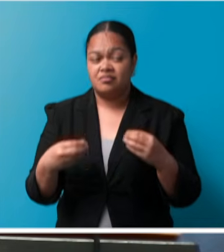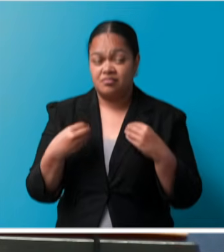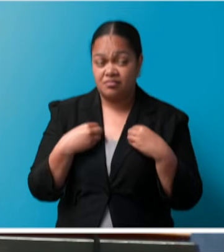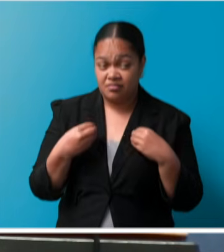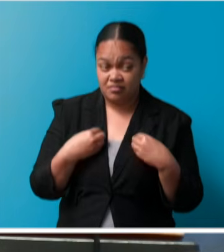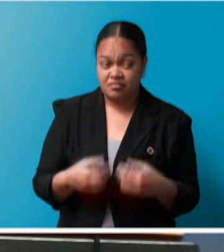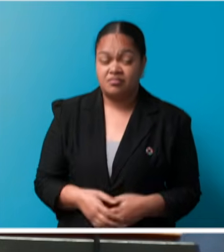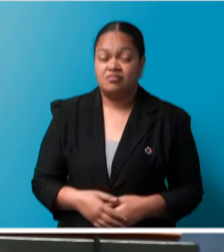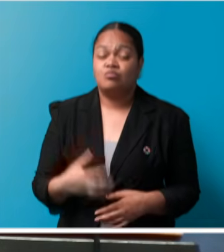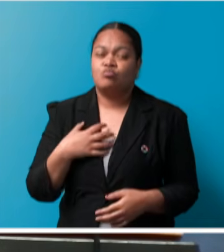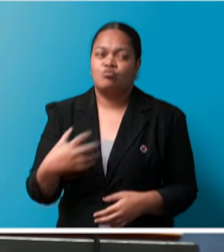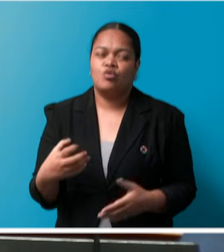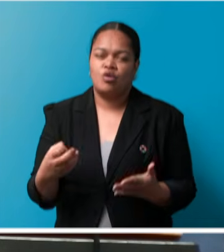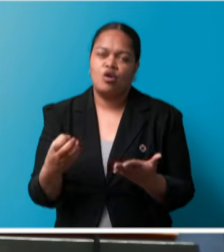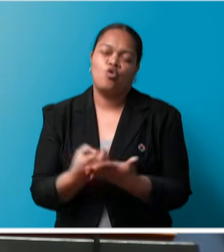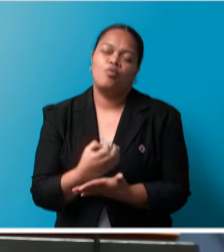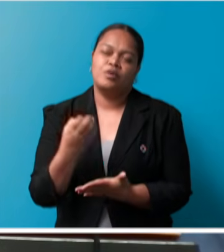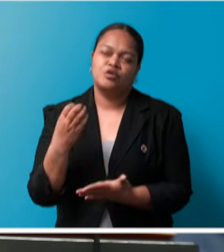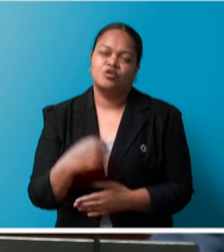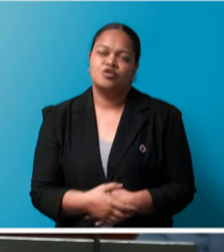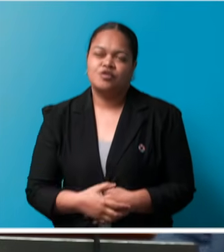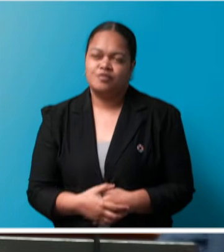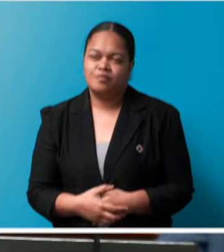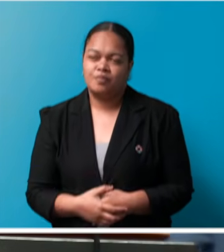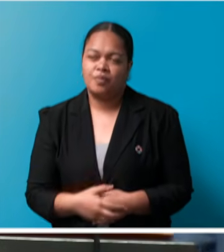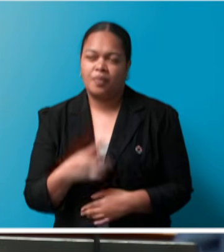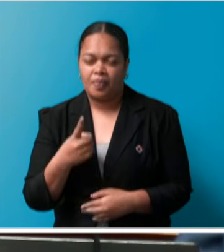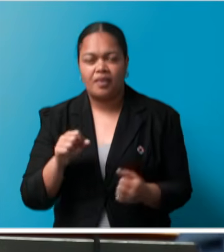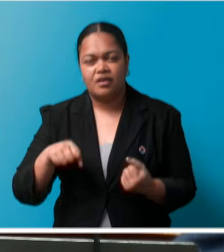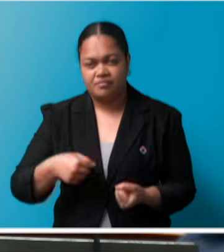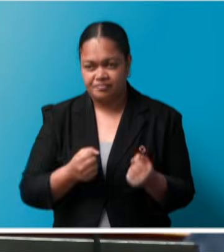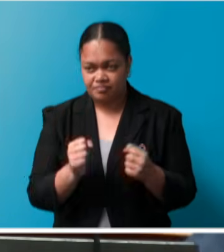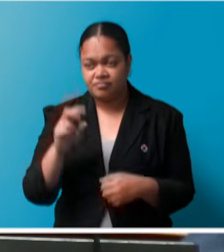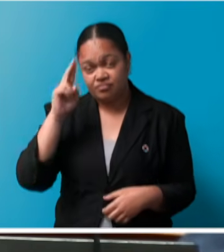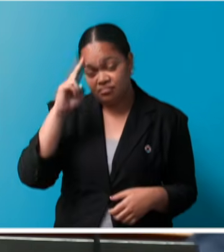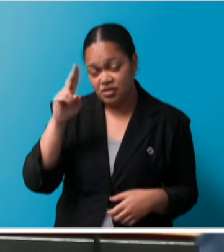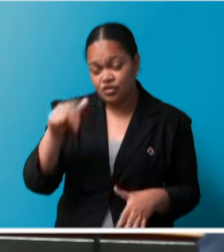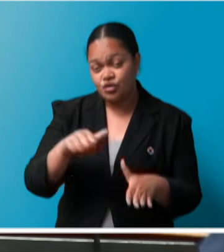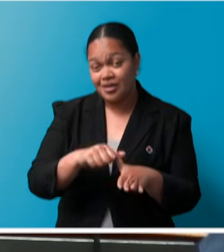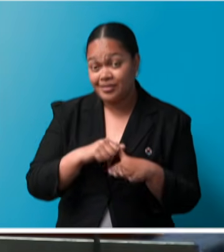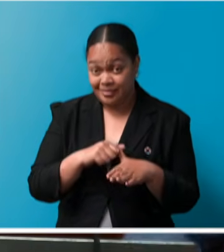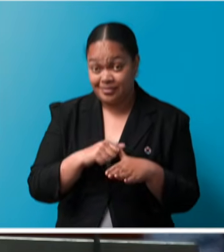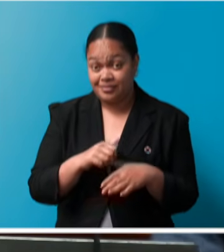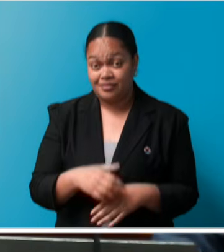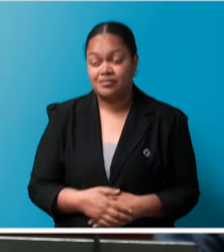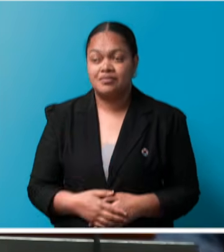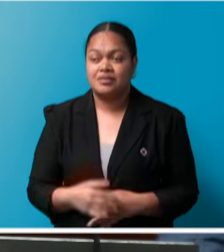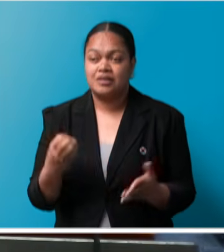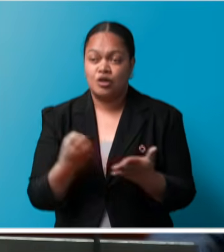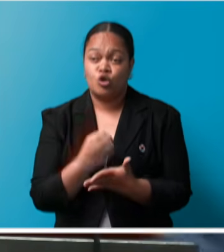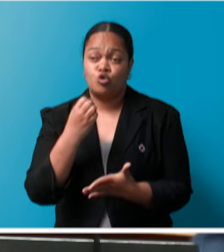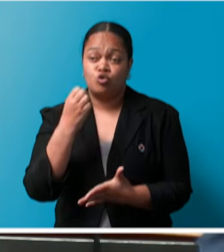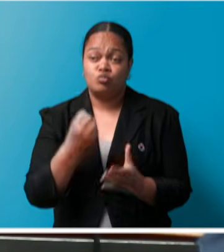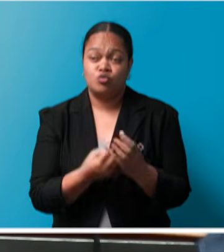a commercial entities. They are strategic national assets that drive economic growth,